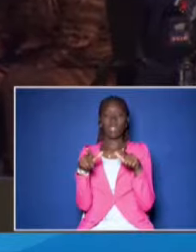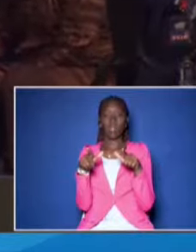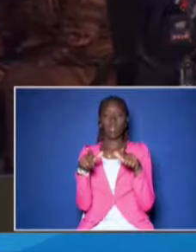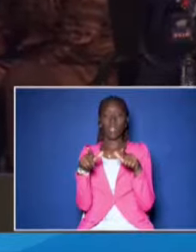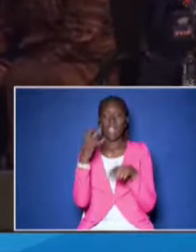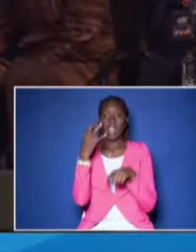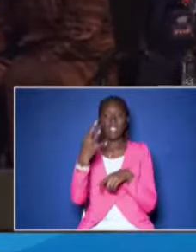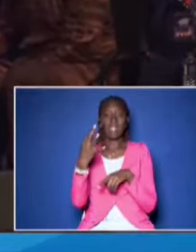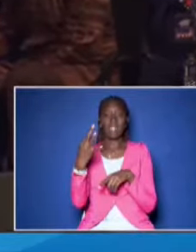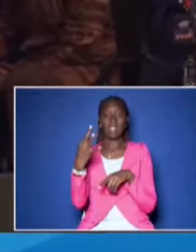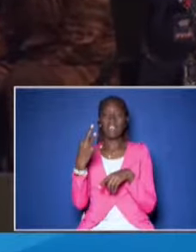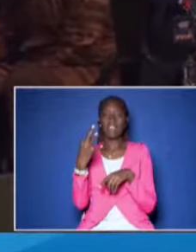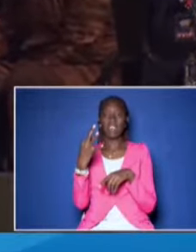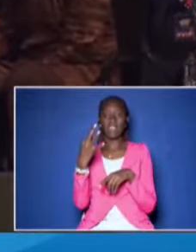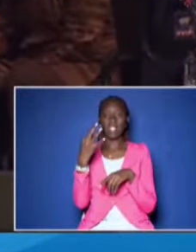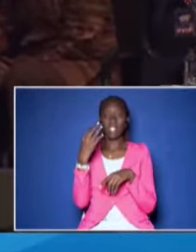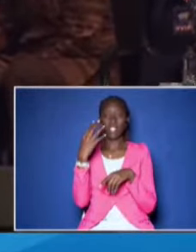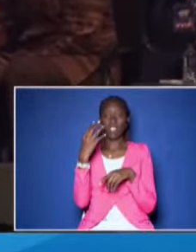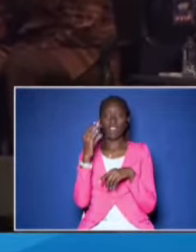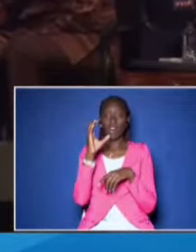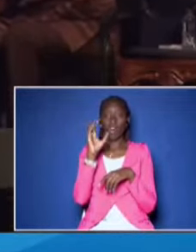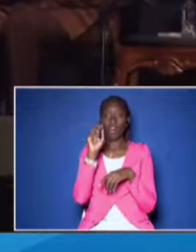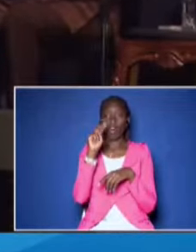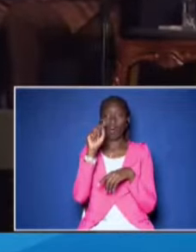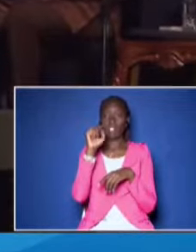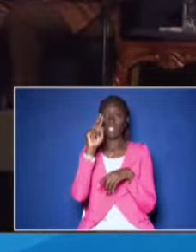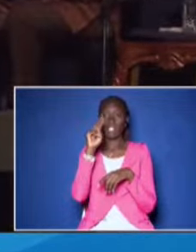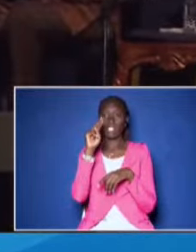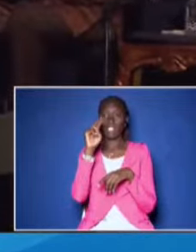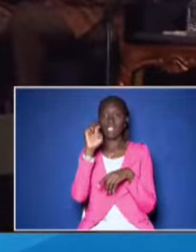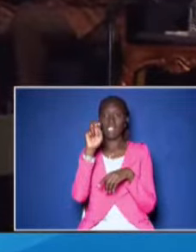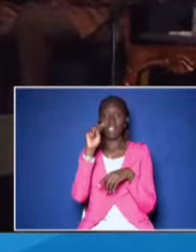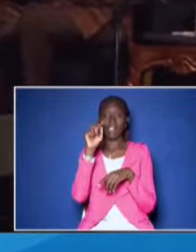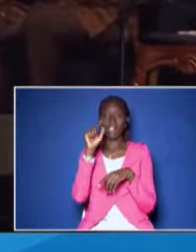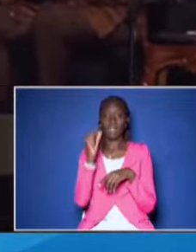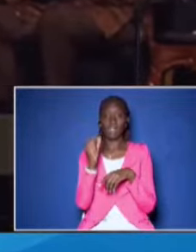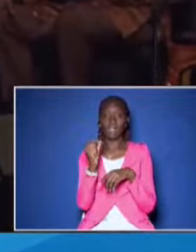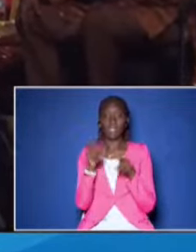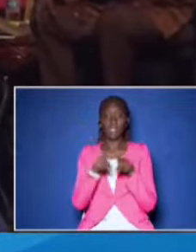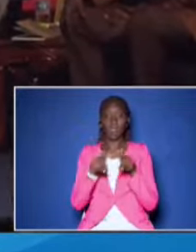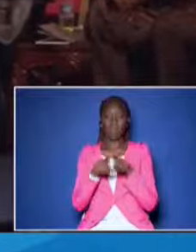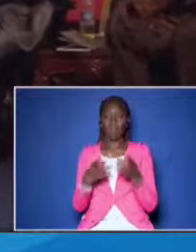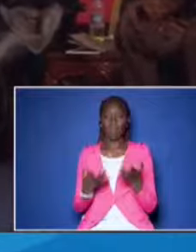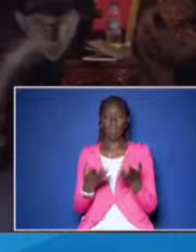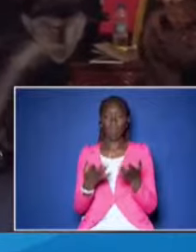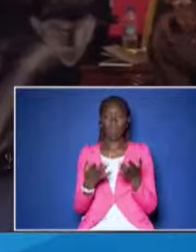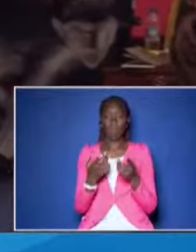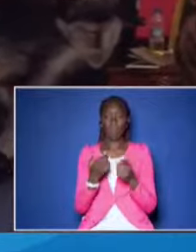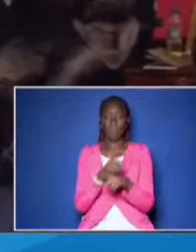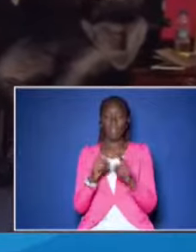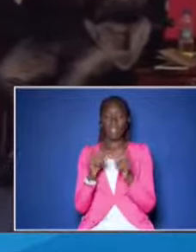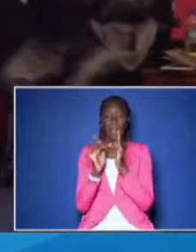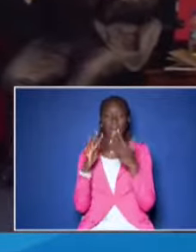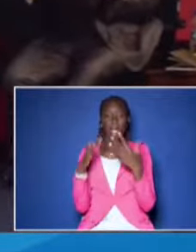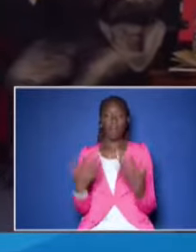three continents yet when the Bible came together it had one